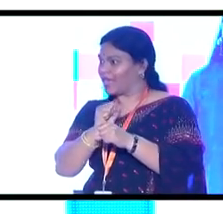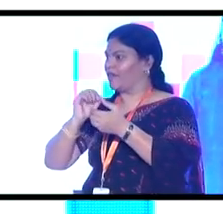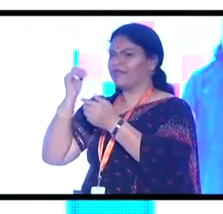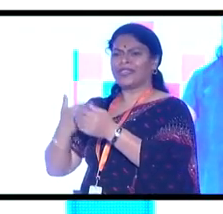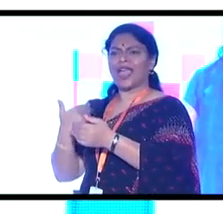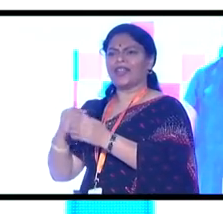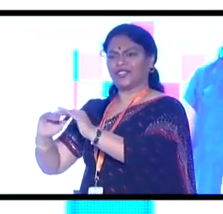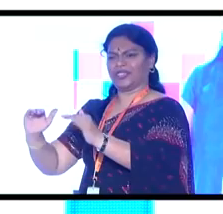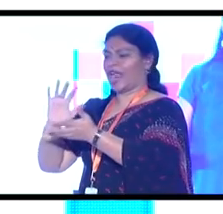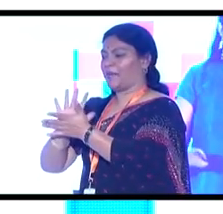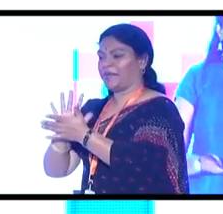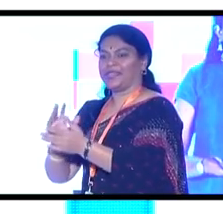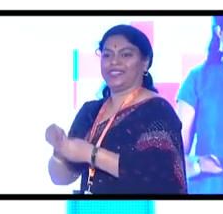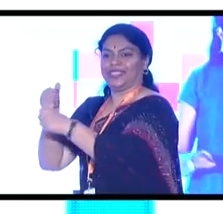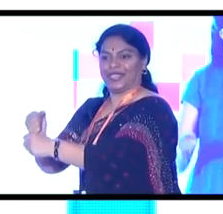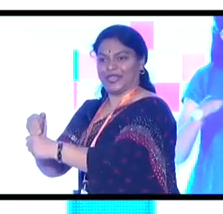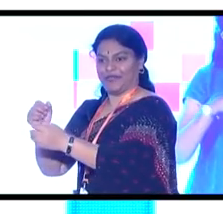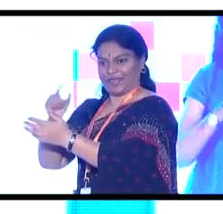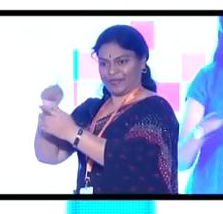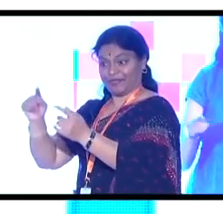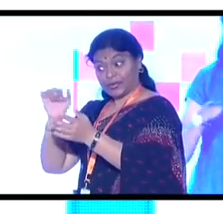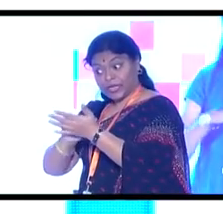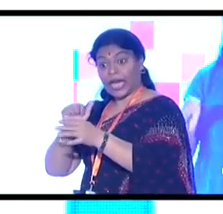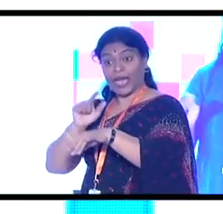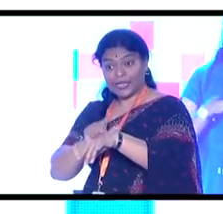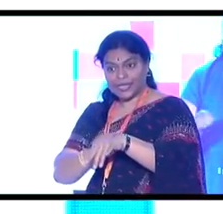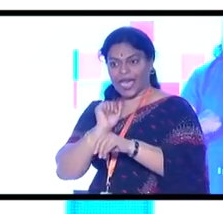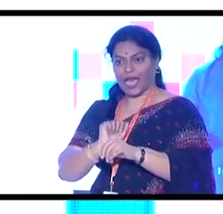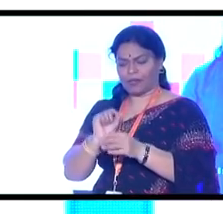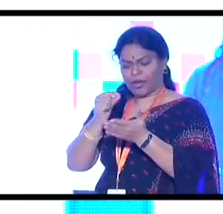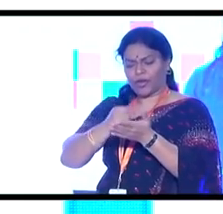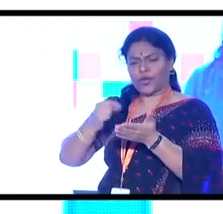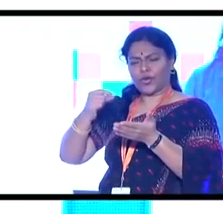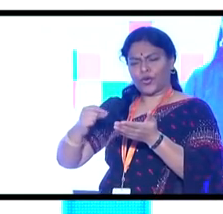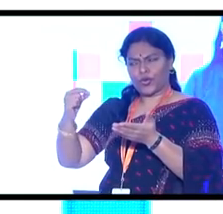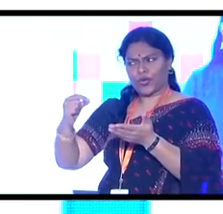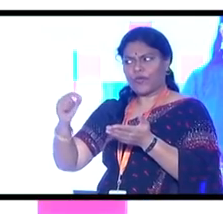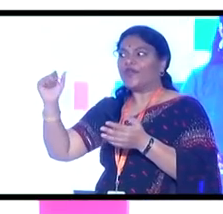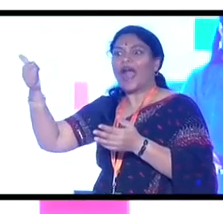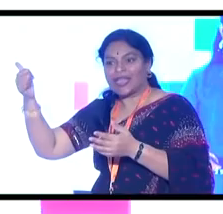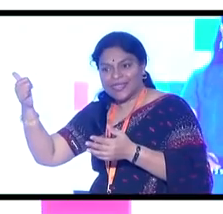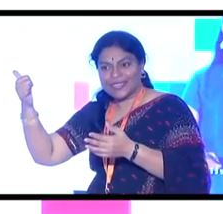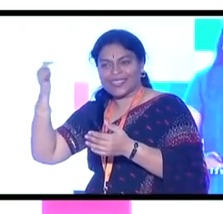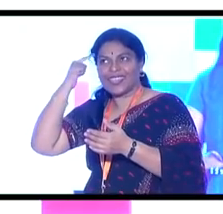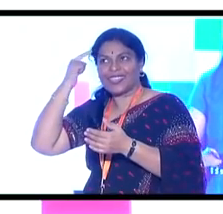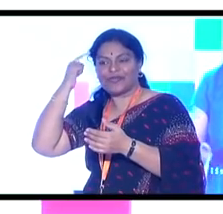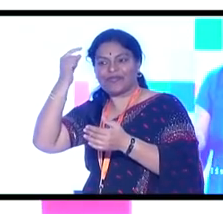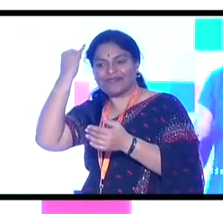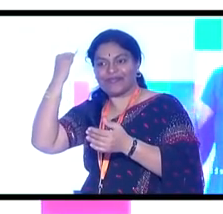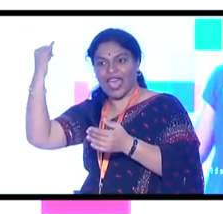for people on their birthday. And that was the only time that I ever wrote anything for anybody. But